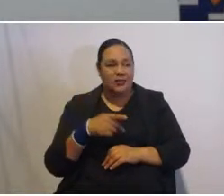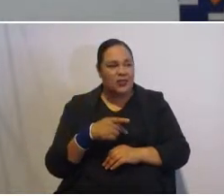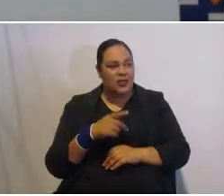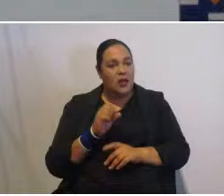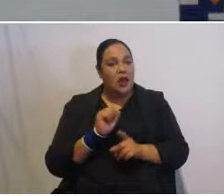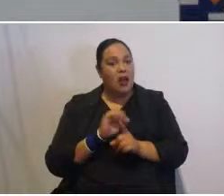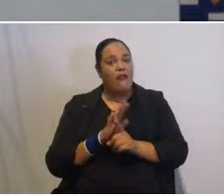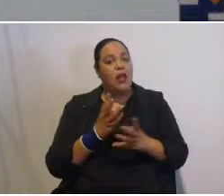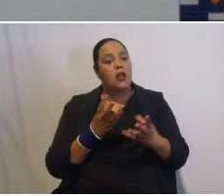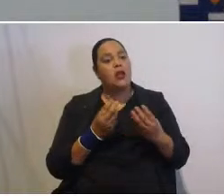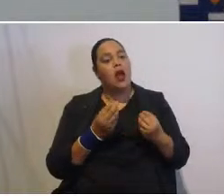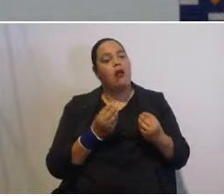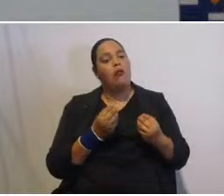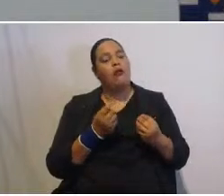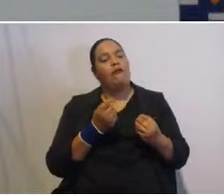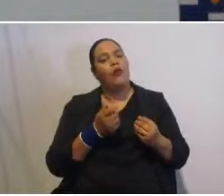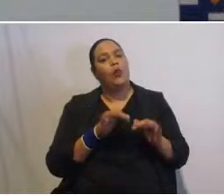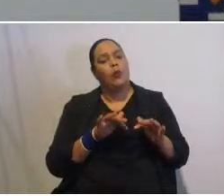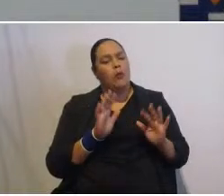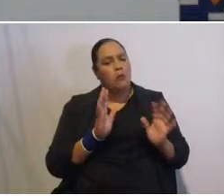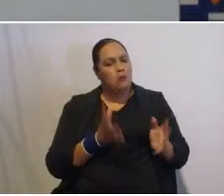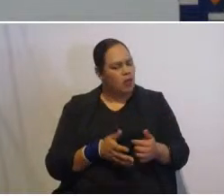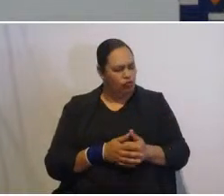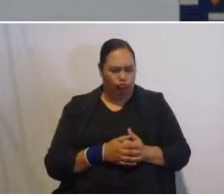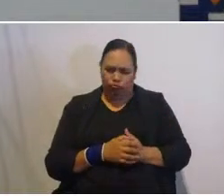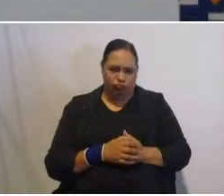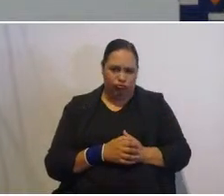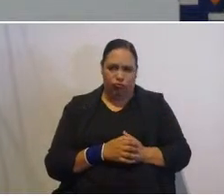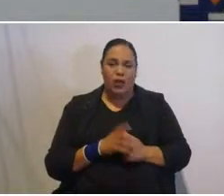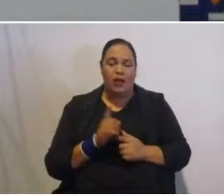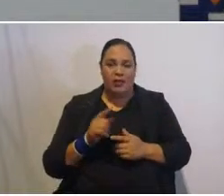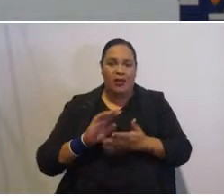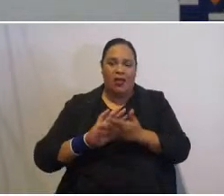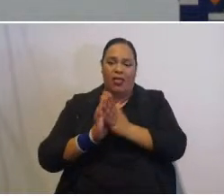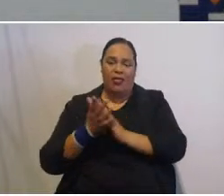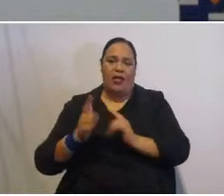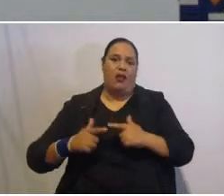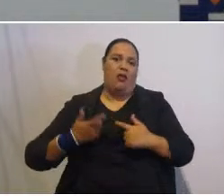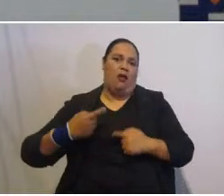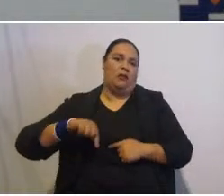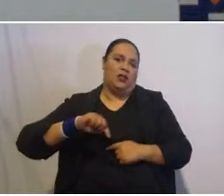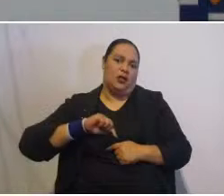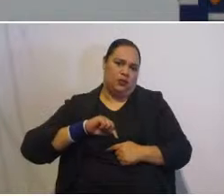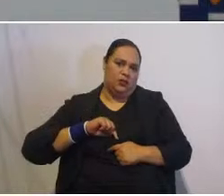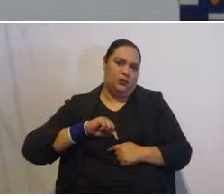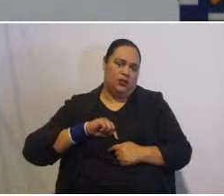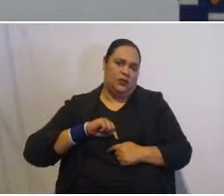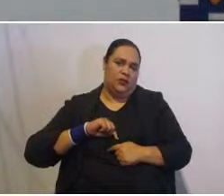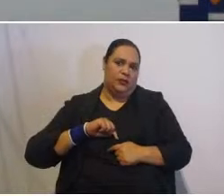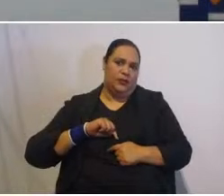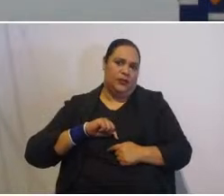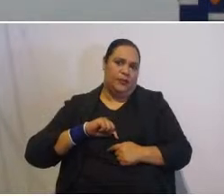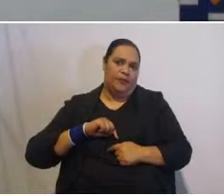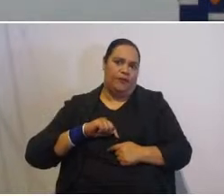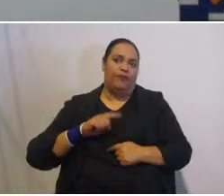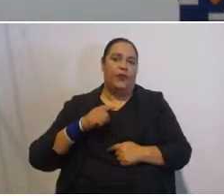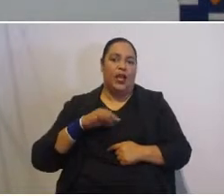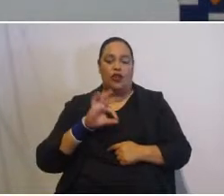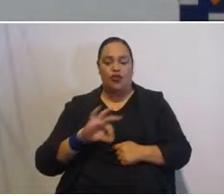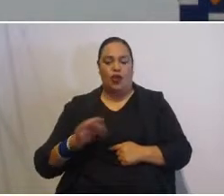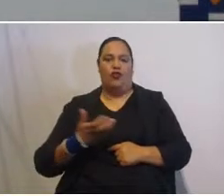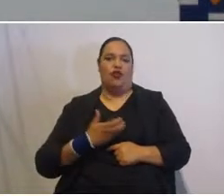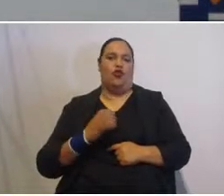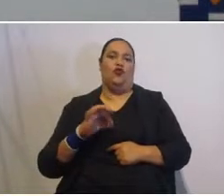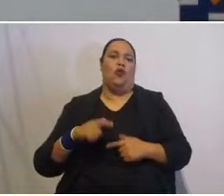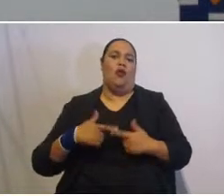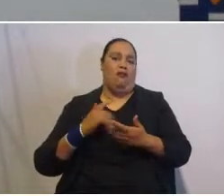affect numbers of paper. They disrupt our lives and our grandchildren's